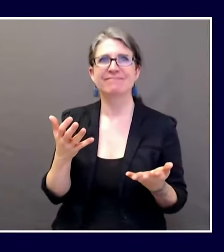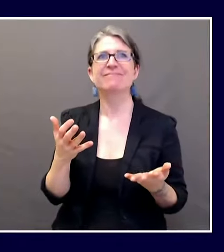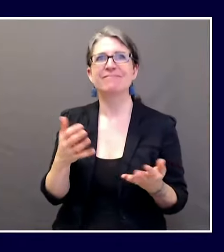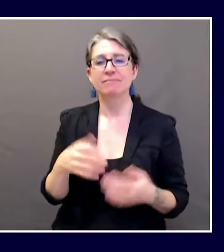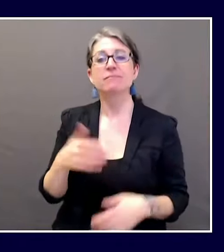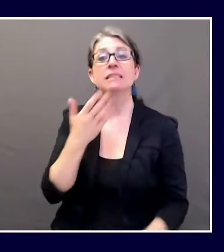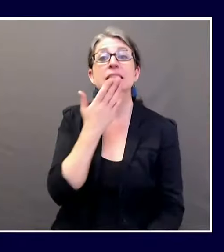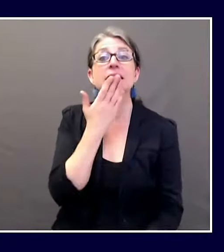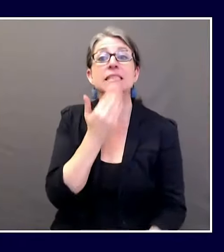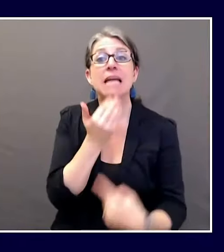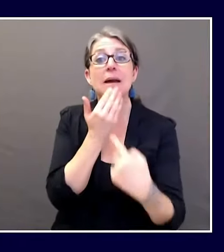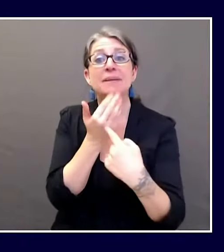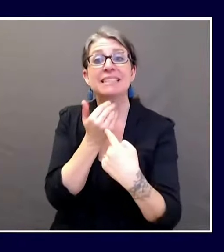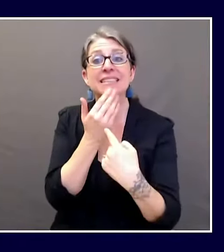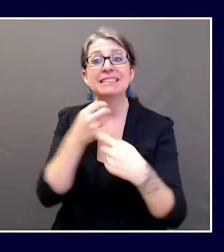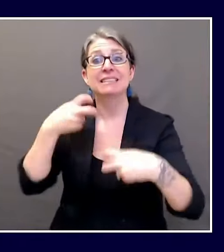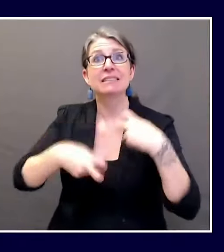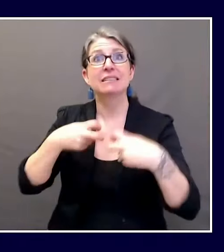diseases.